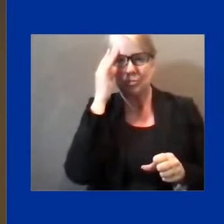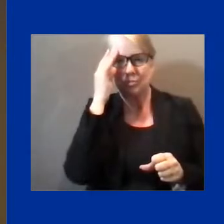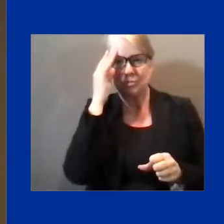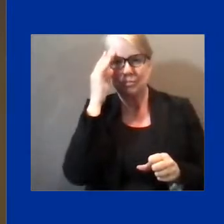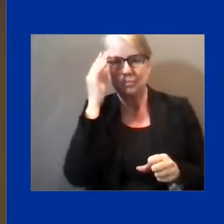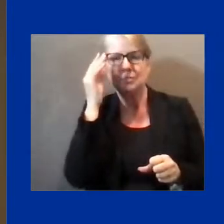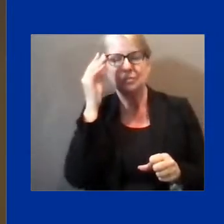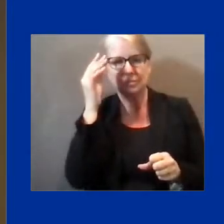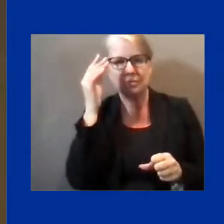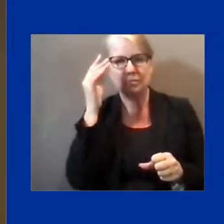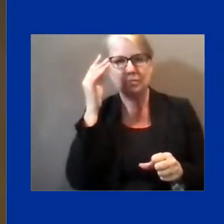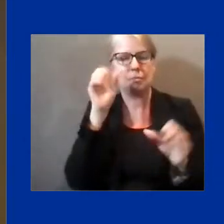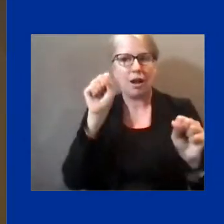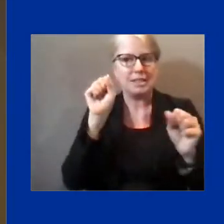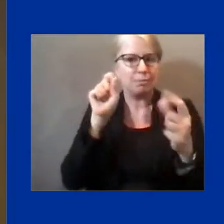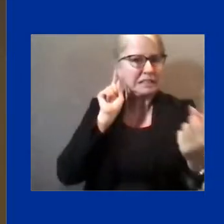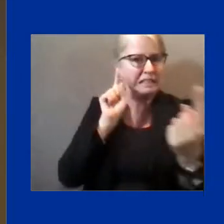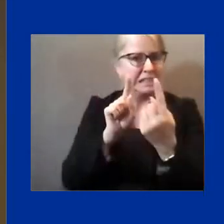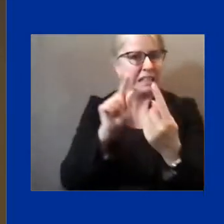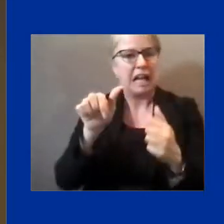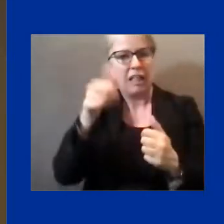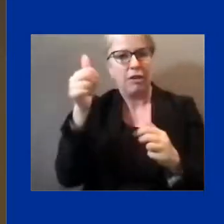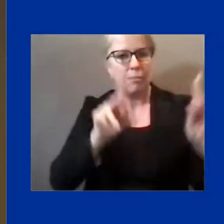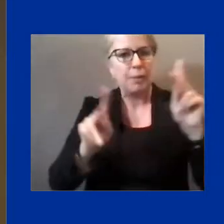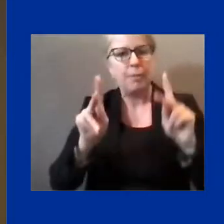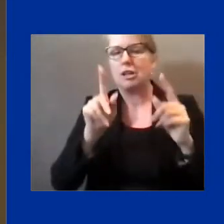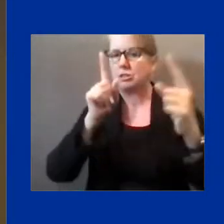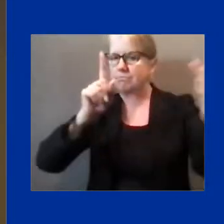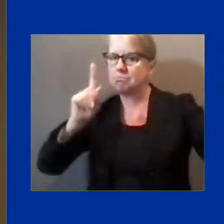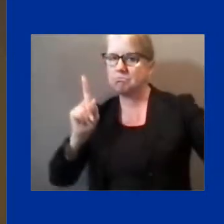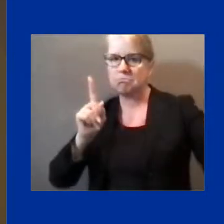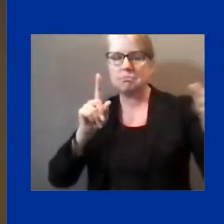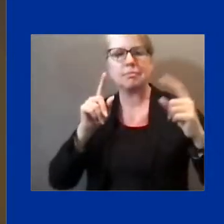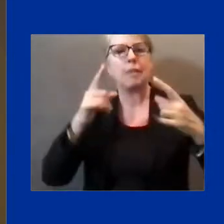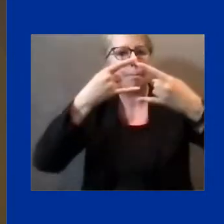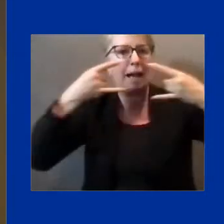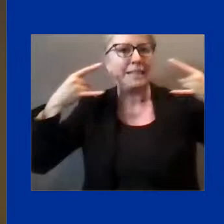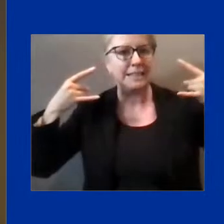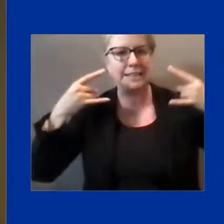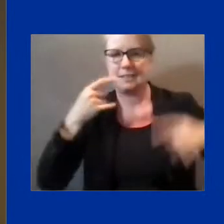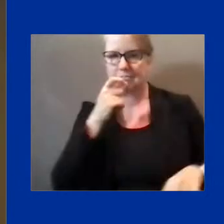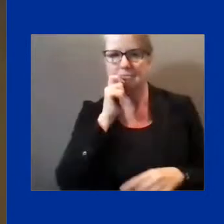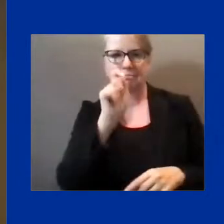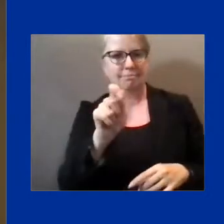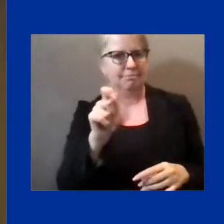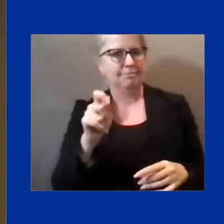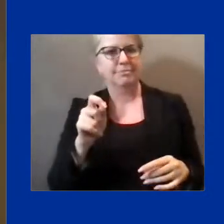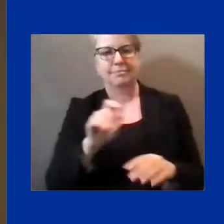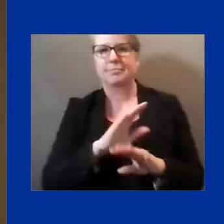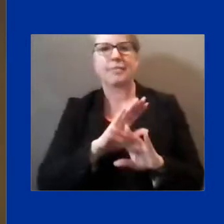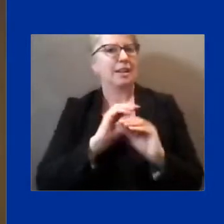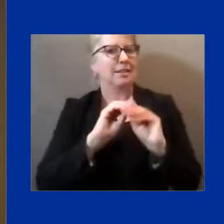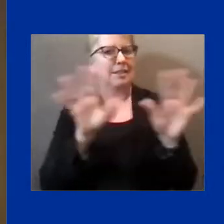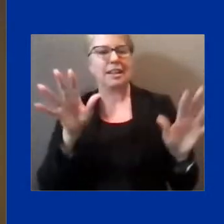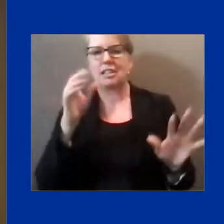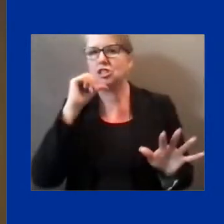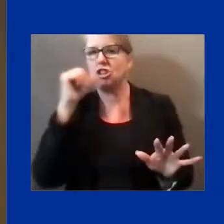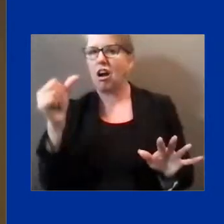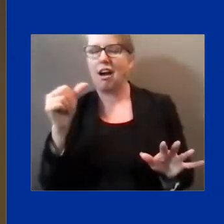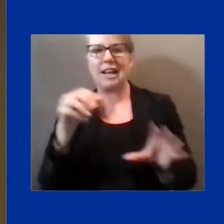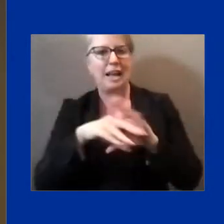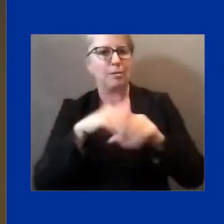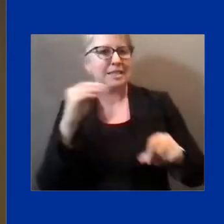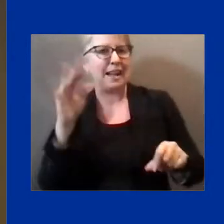in proximity of other people, you should be maintaining distancing and wearing a mask and certainly not going out if you're ill. So I